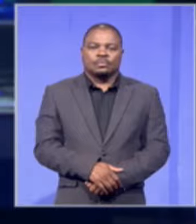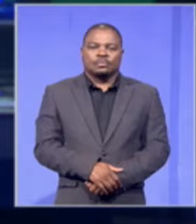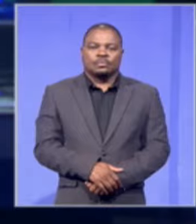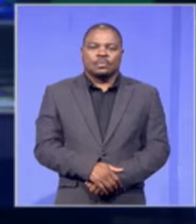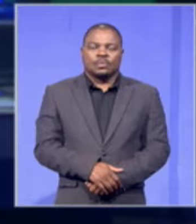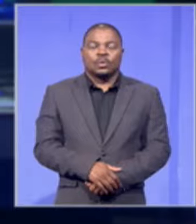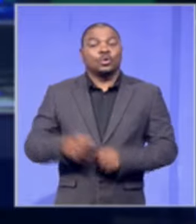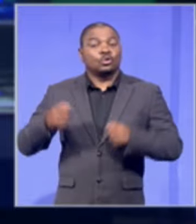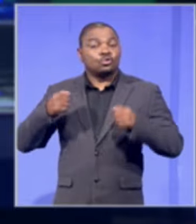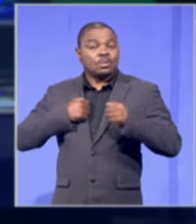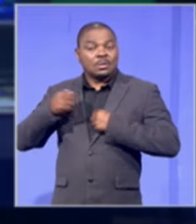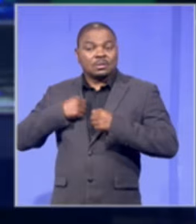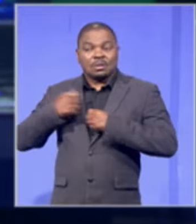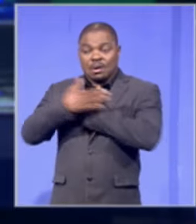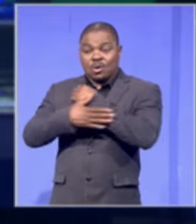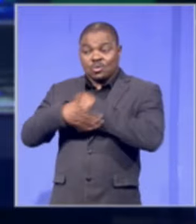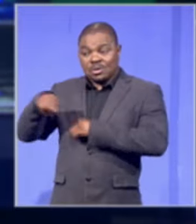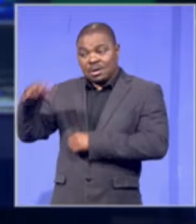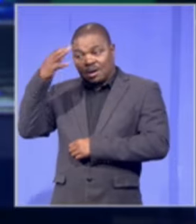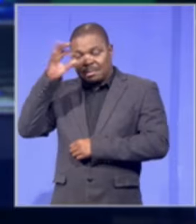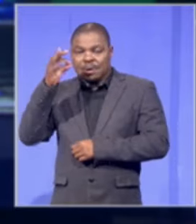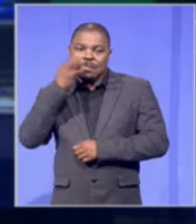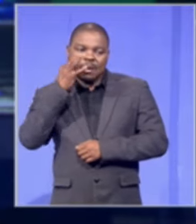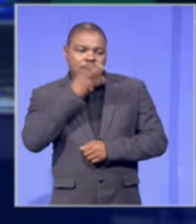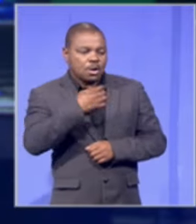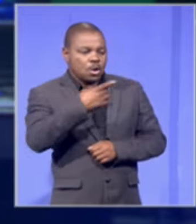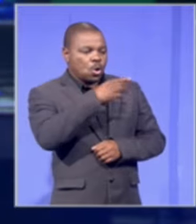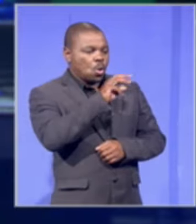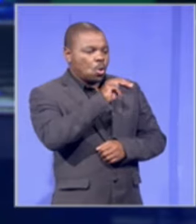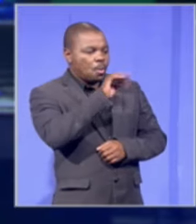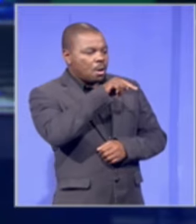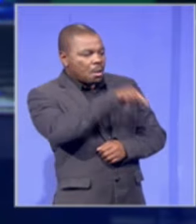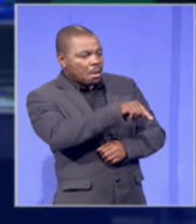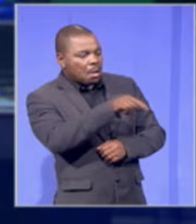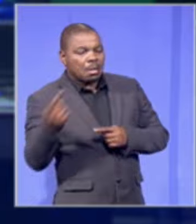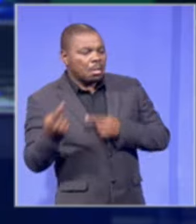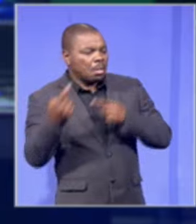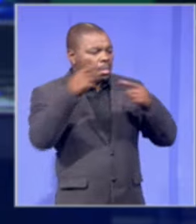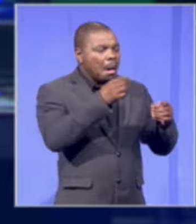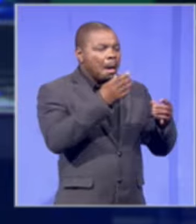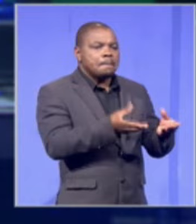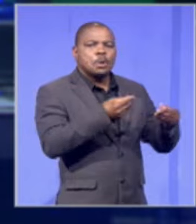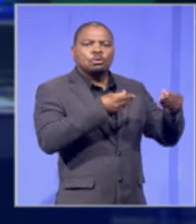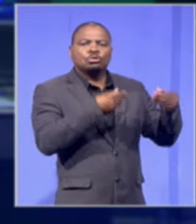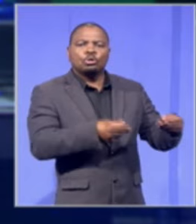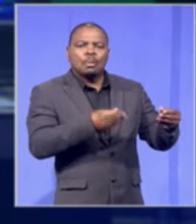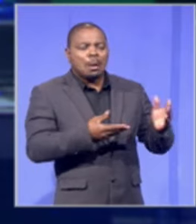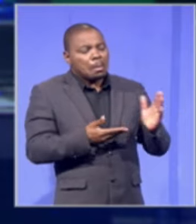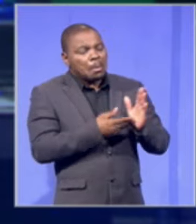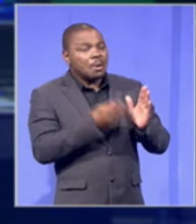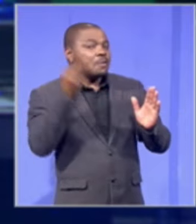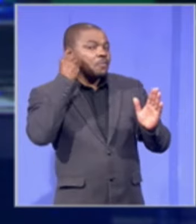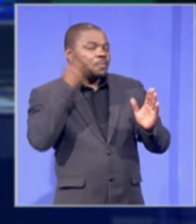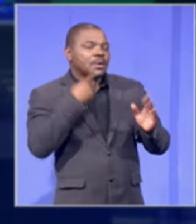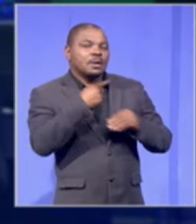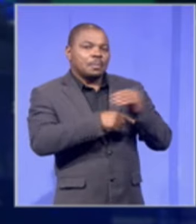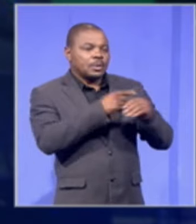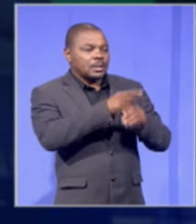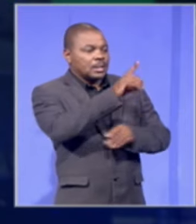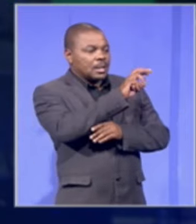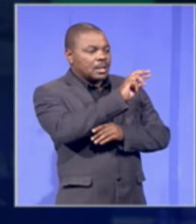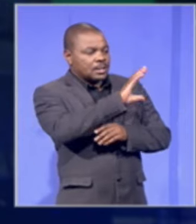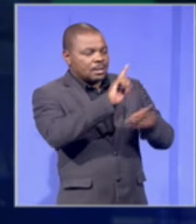Mmuso wa Rwanda o re ho fumanwe ditokomane Goma tse fupereng bopaki ba hore morero wa mmuso wa DRC le masole a dinaha